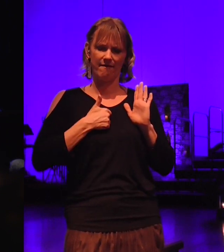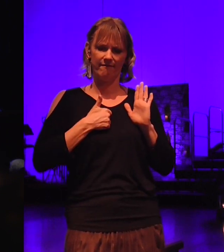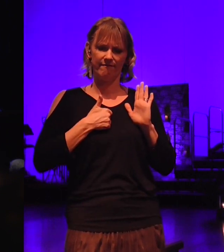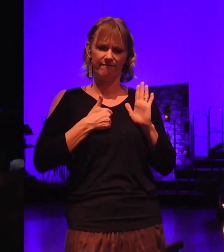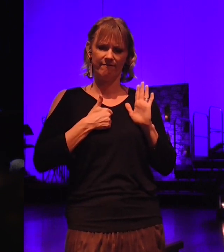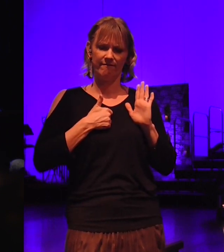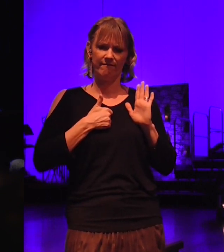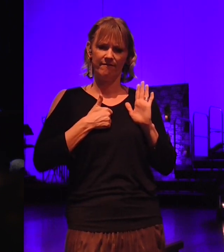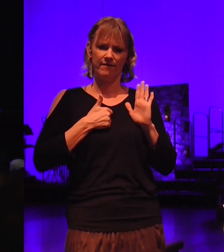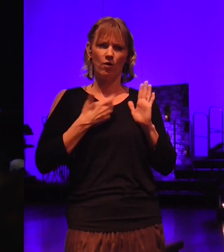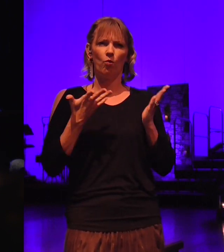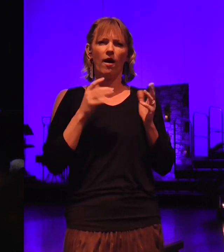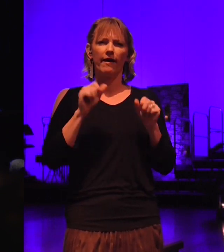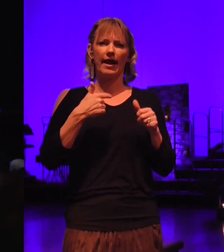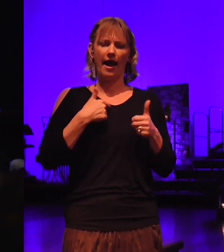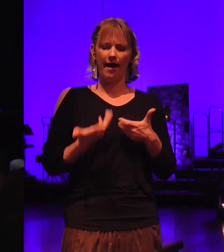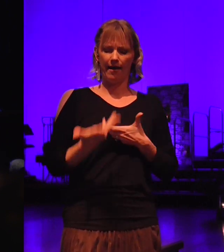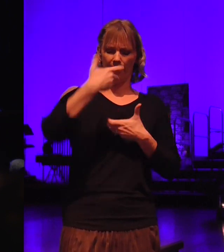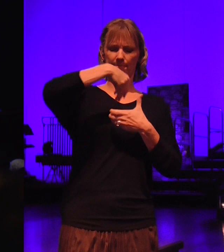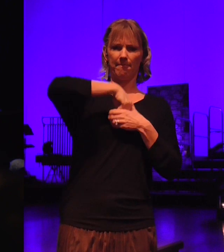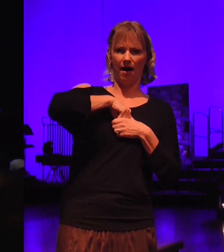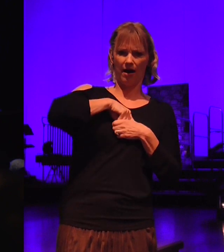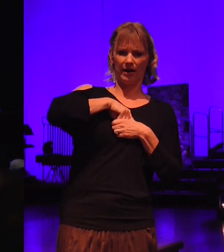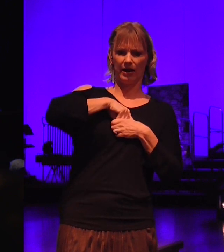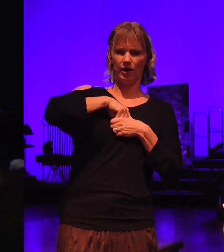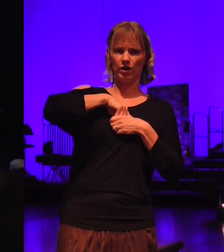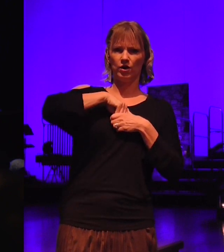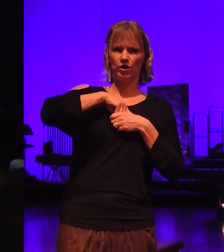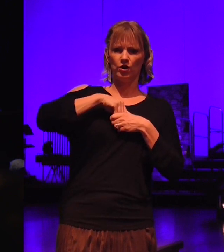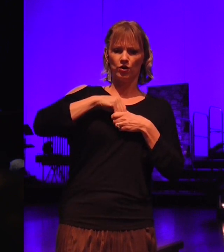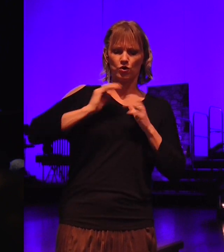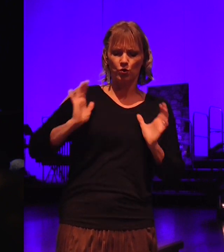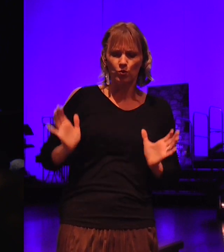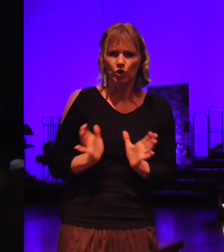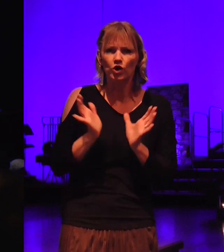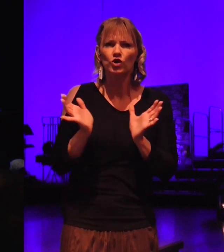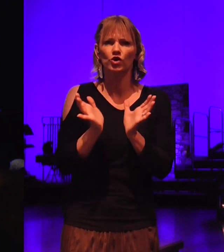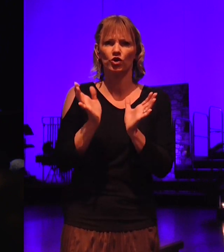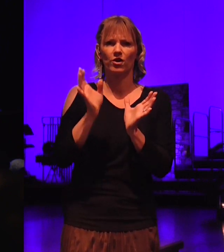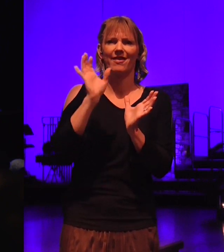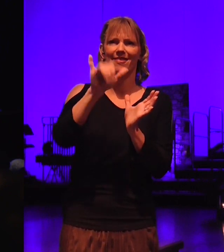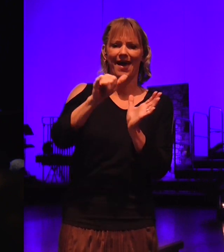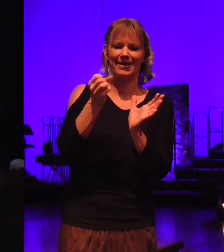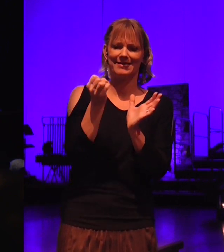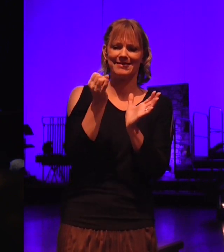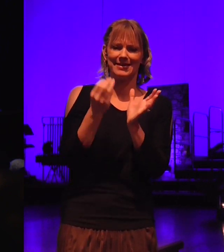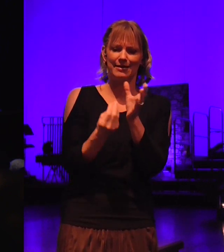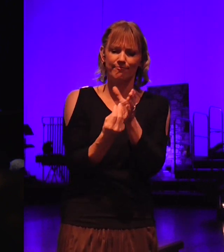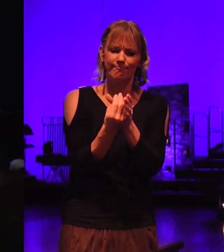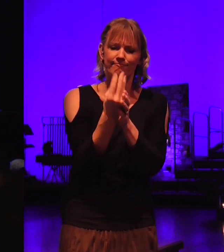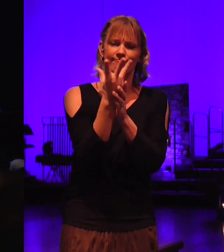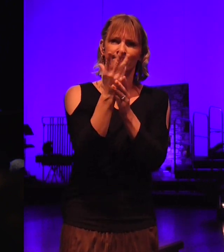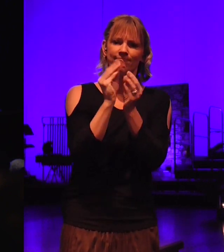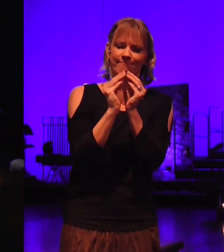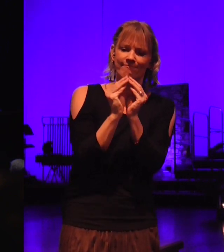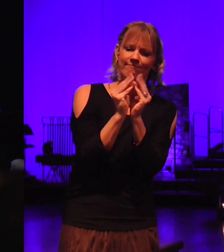I embody to nurture the formation of that seed into flower